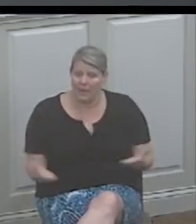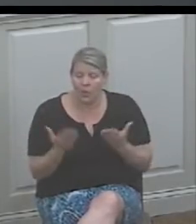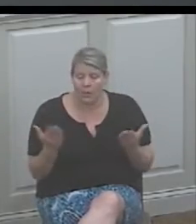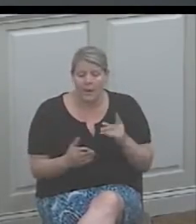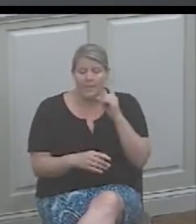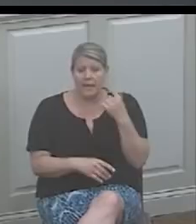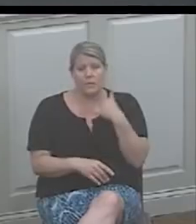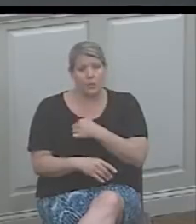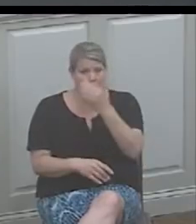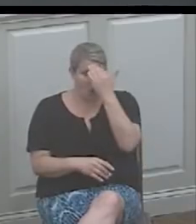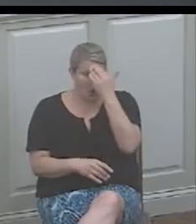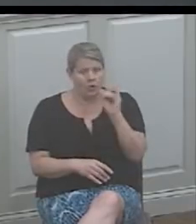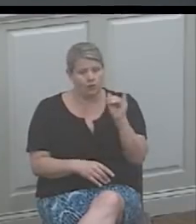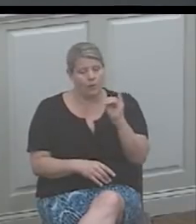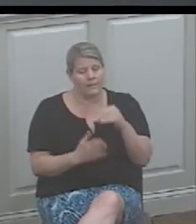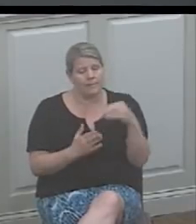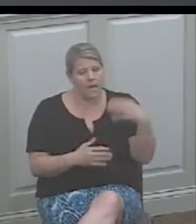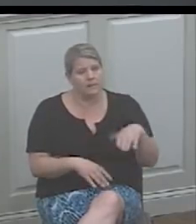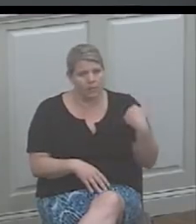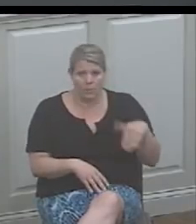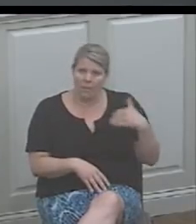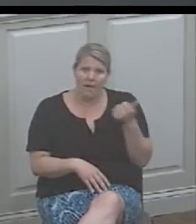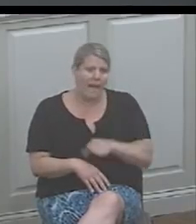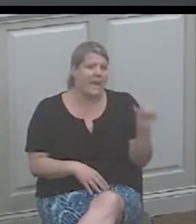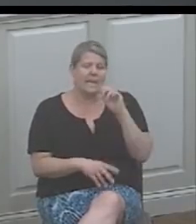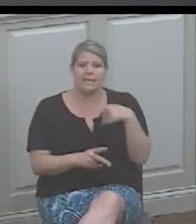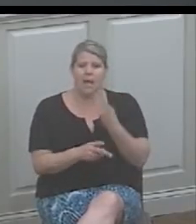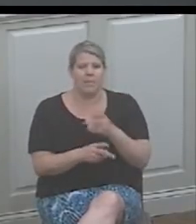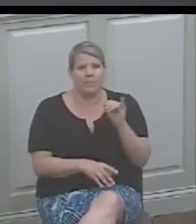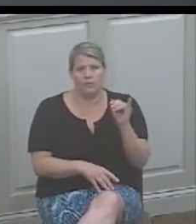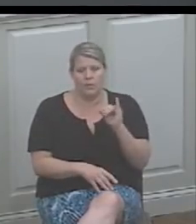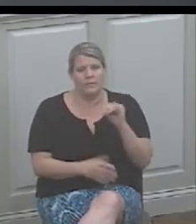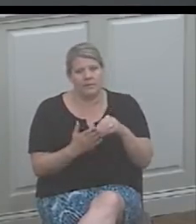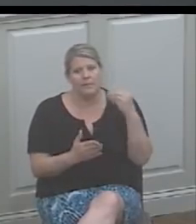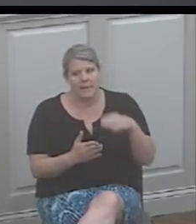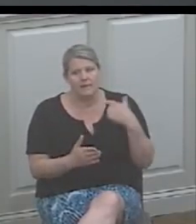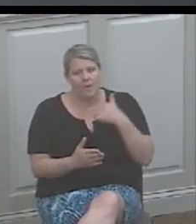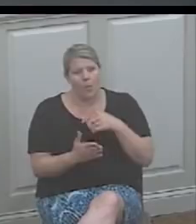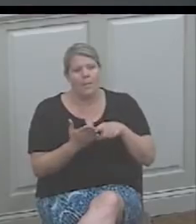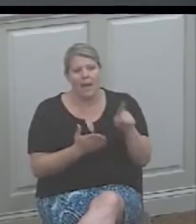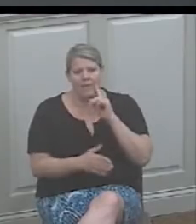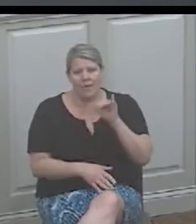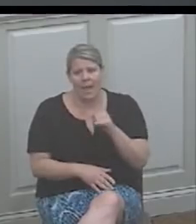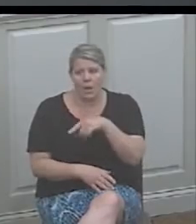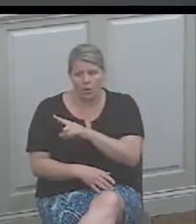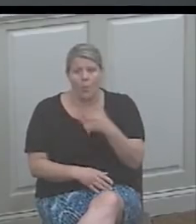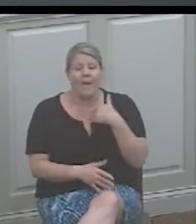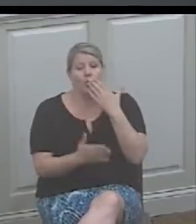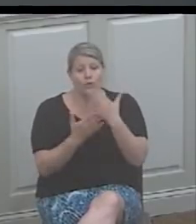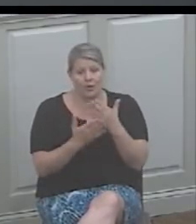know that insurance is high, and any type of insurance, doesn't matter what it is, you pay a lot for it. You guys do have a good package